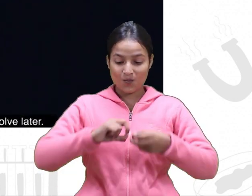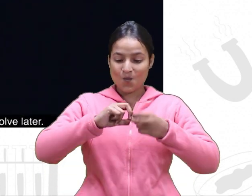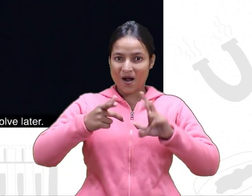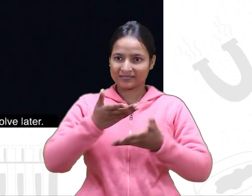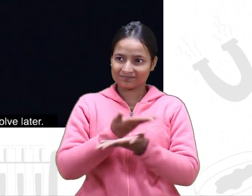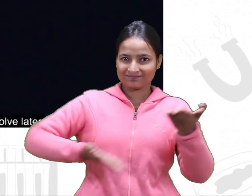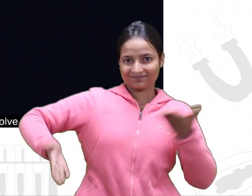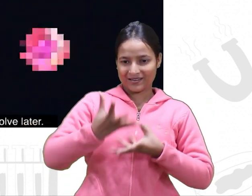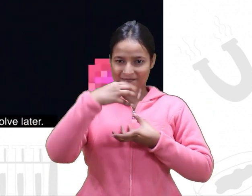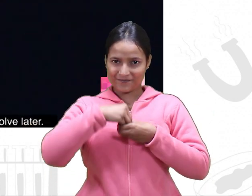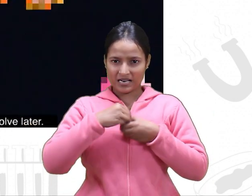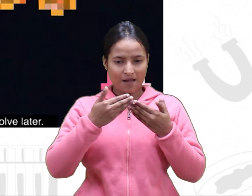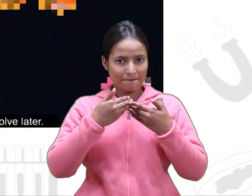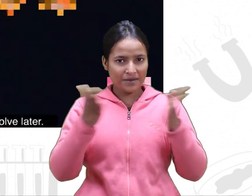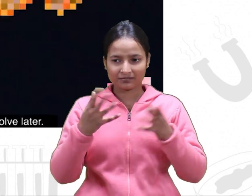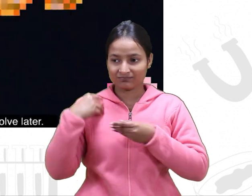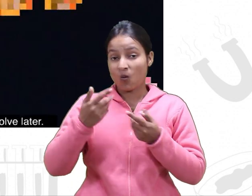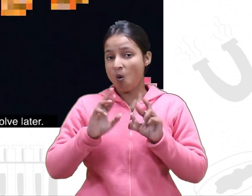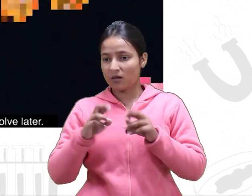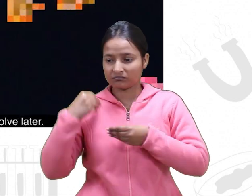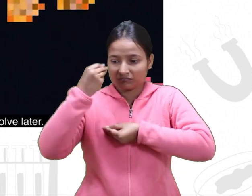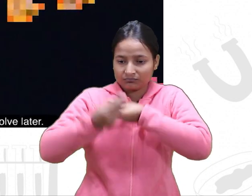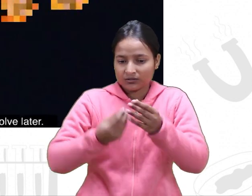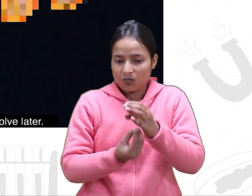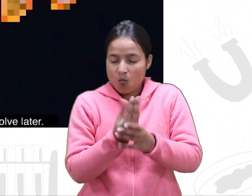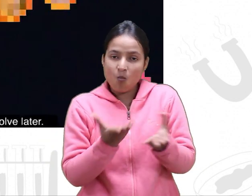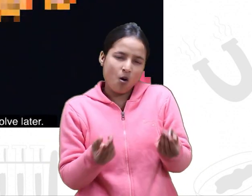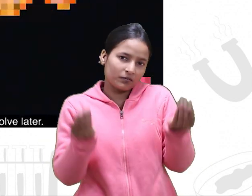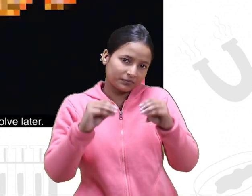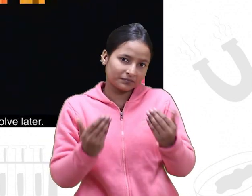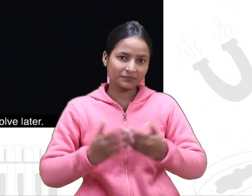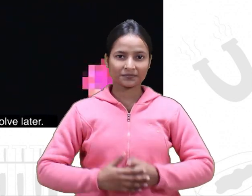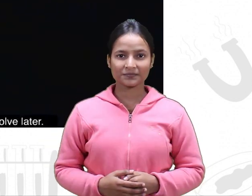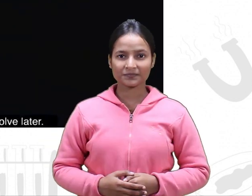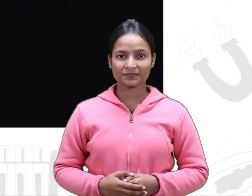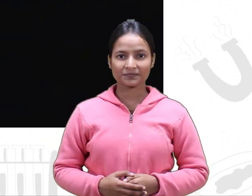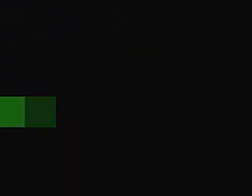for proteins with L amino acids in the vast living world to evolve later.